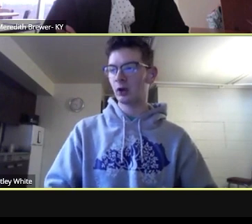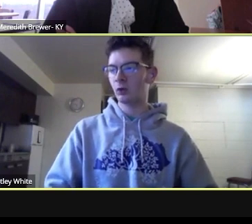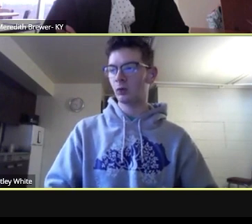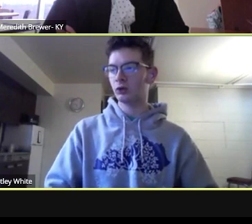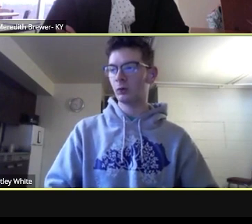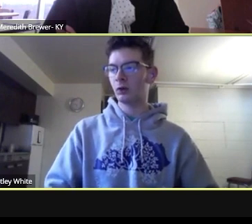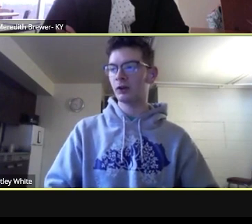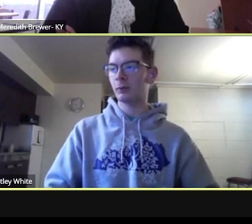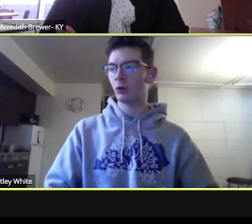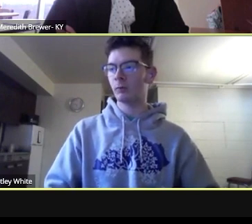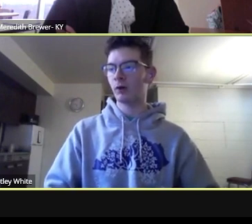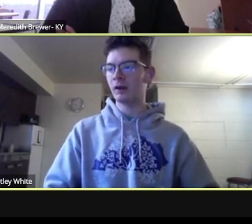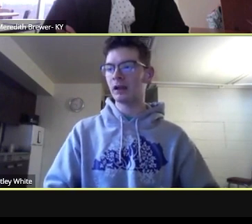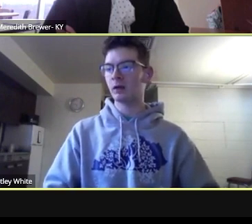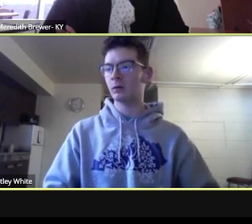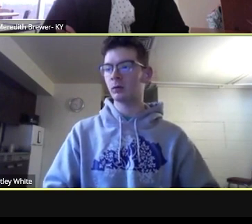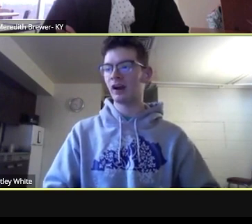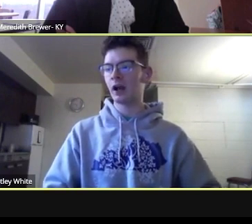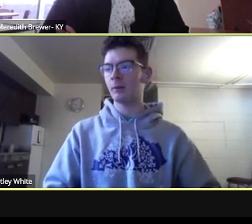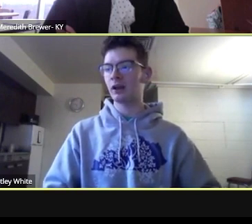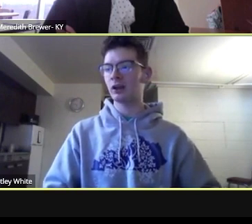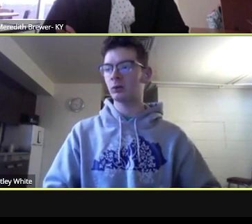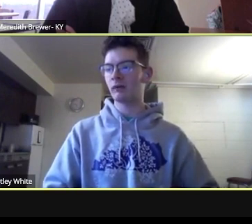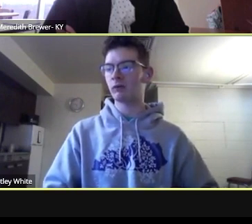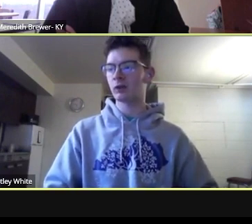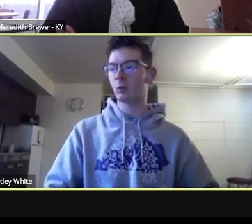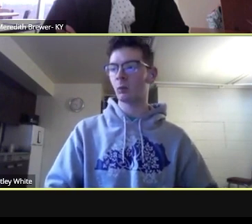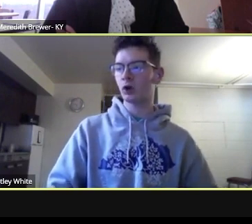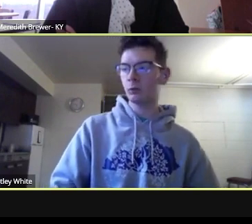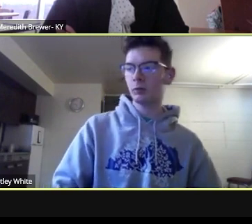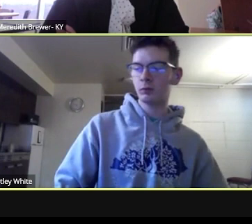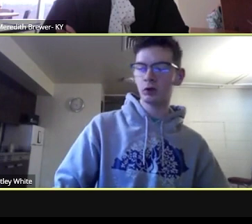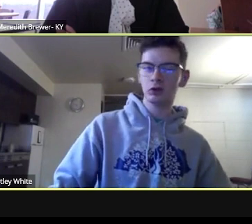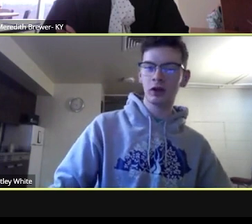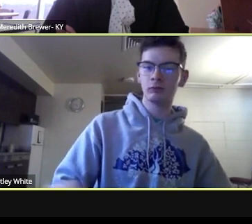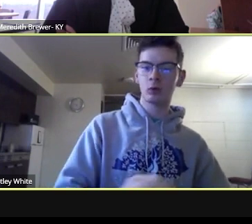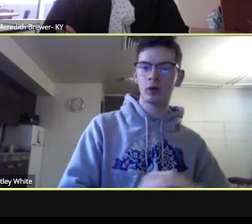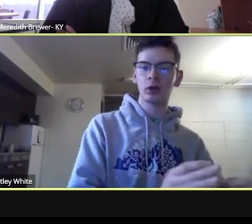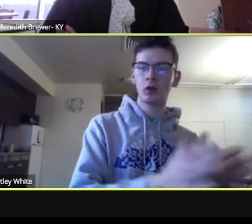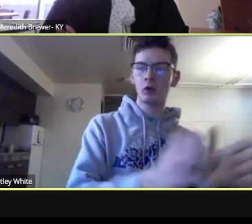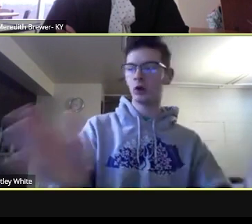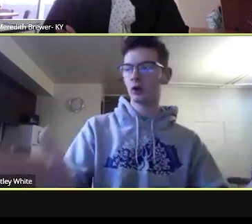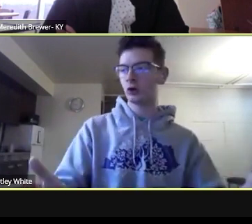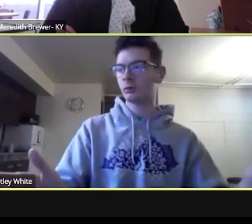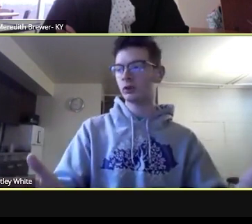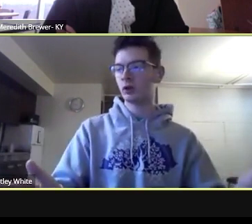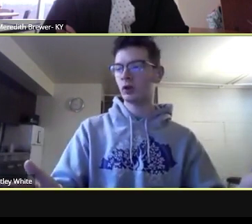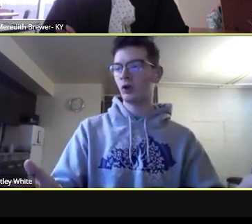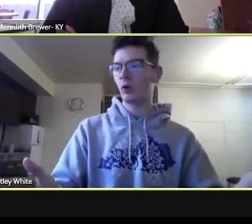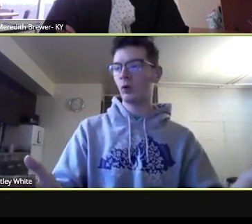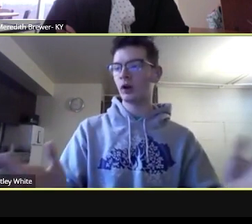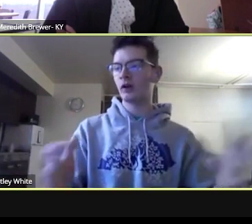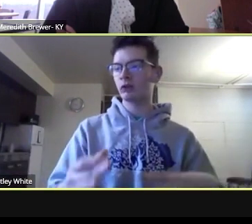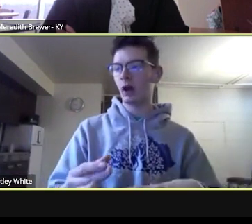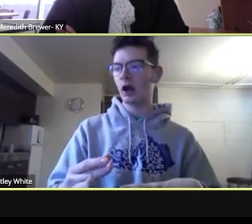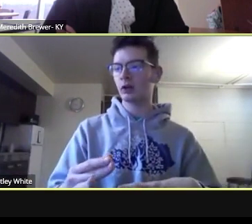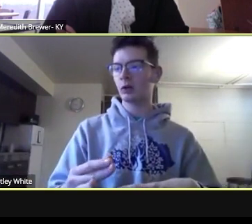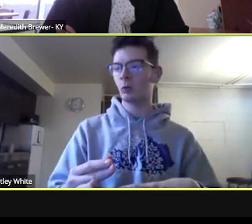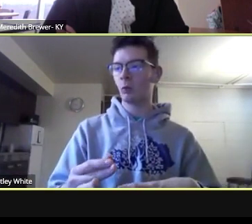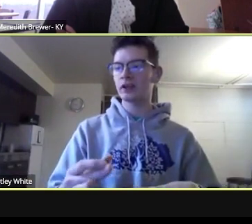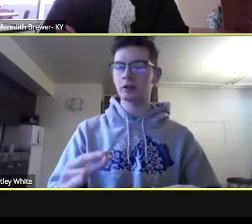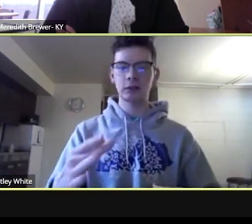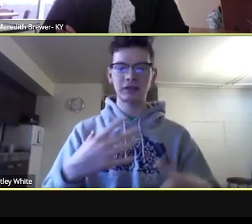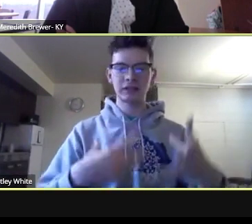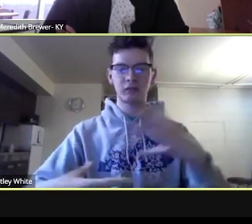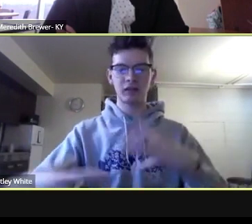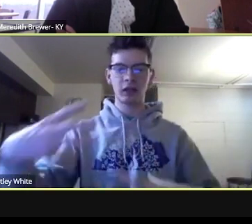if so, should we spend the bulk of our meeting providing updates with efforts of the work group members that have joined other work groups? Or if not,